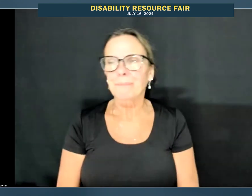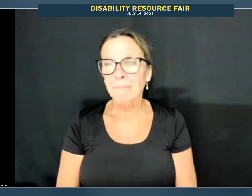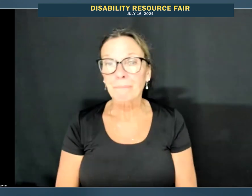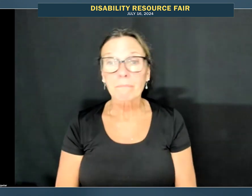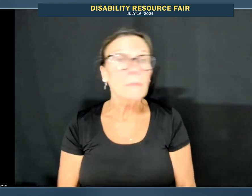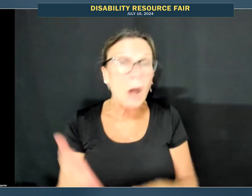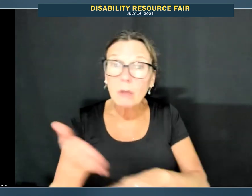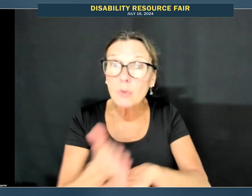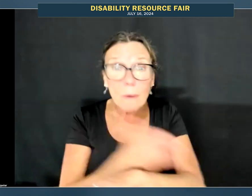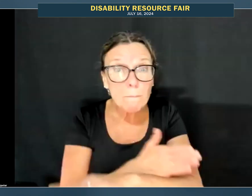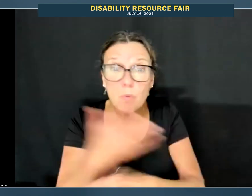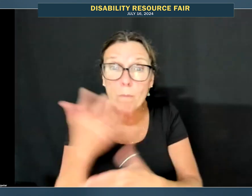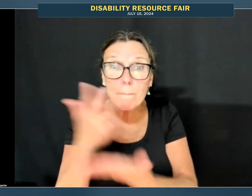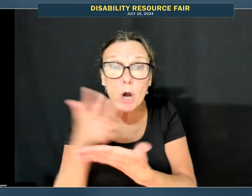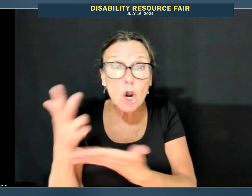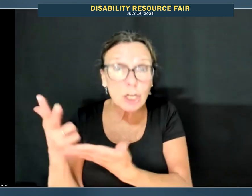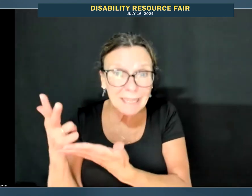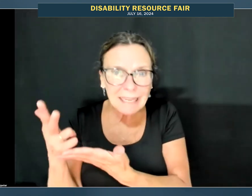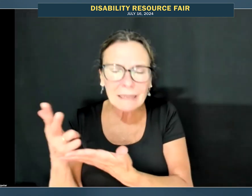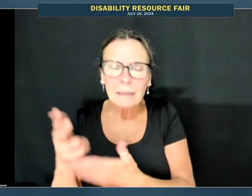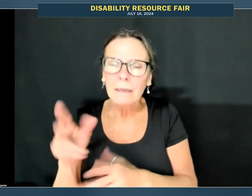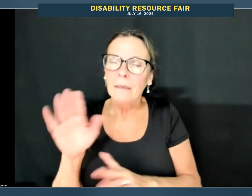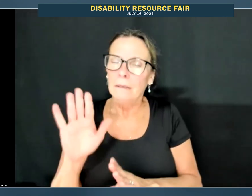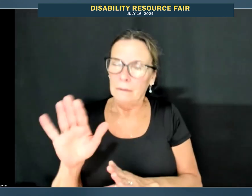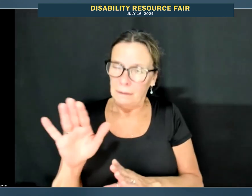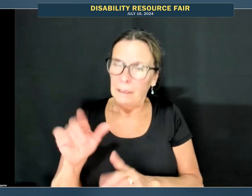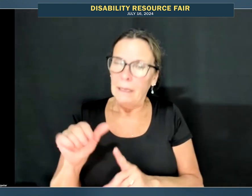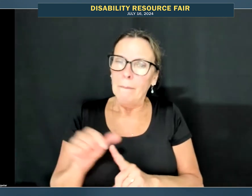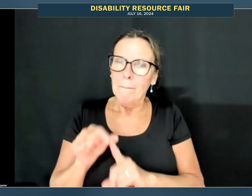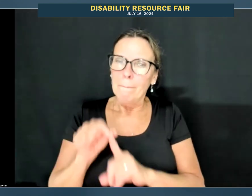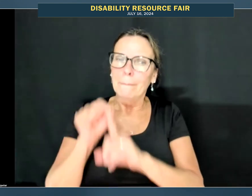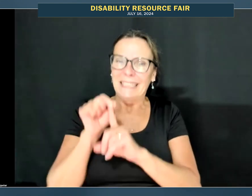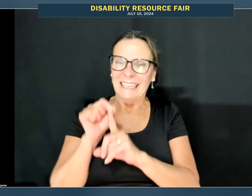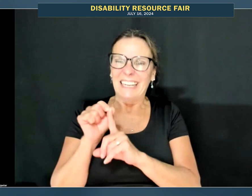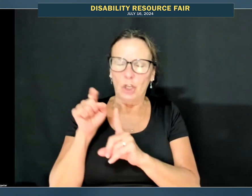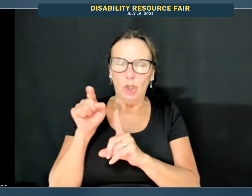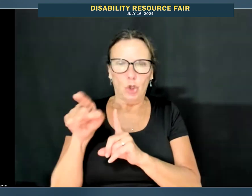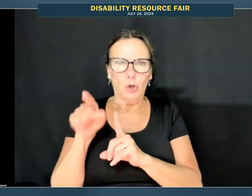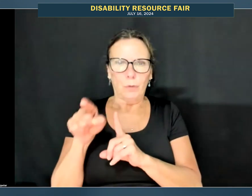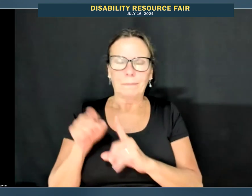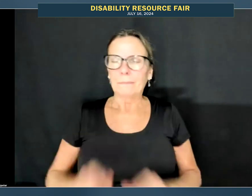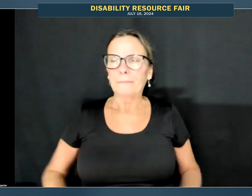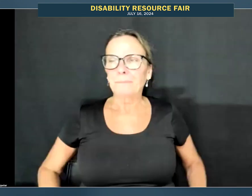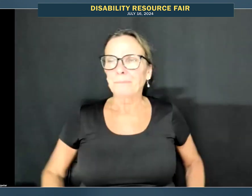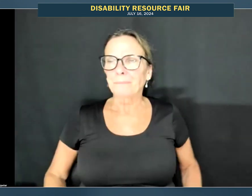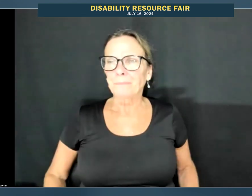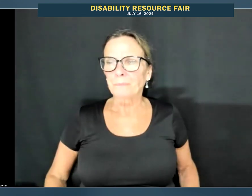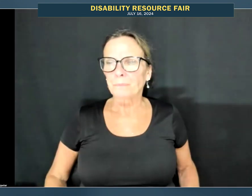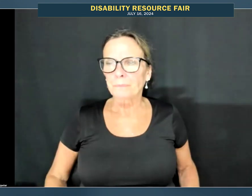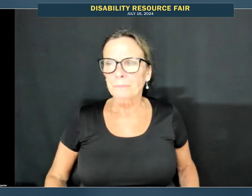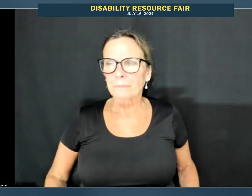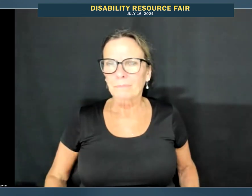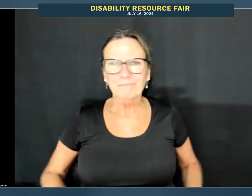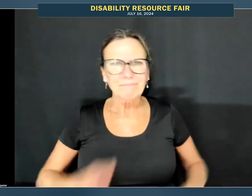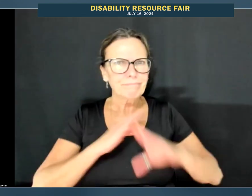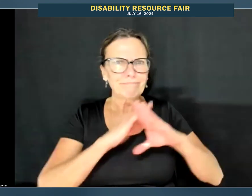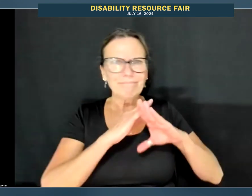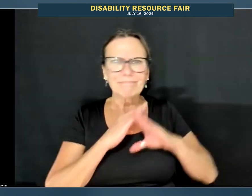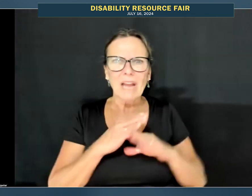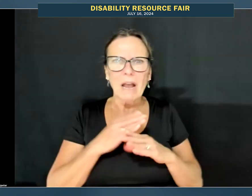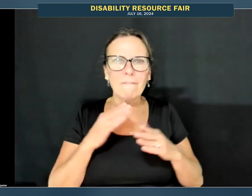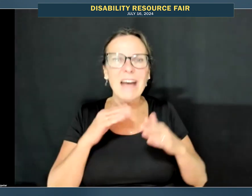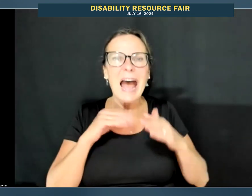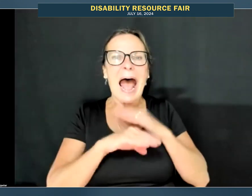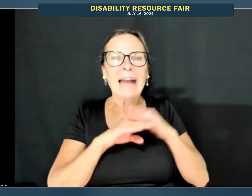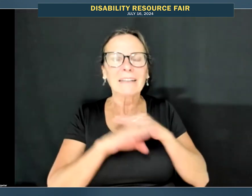parking, and in particular, the instance of the blockage of access